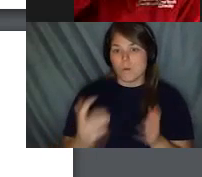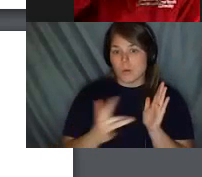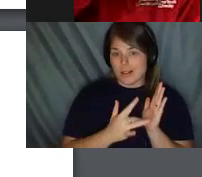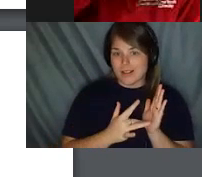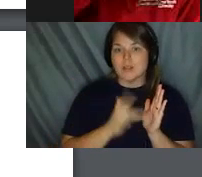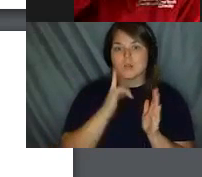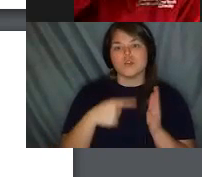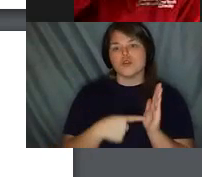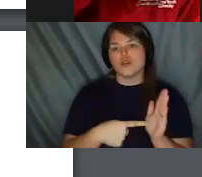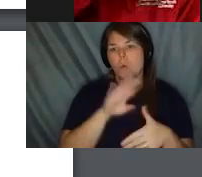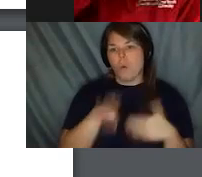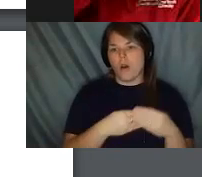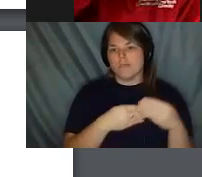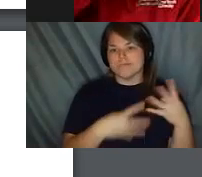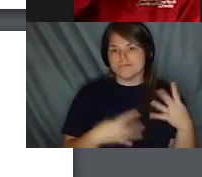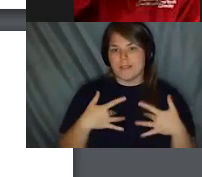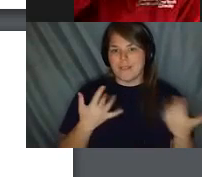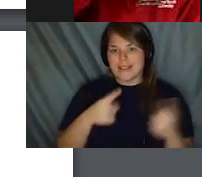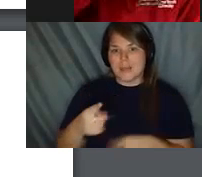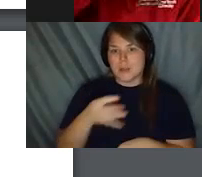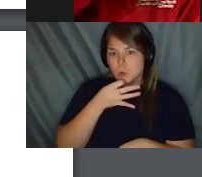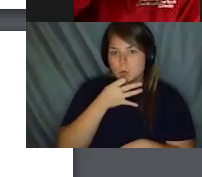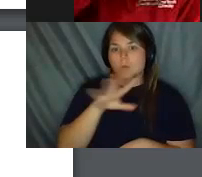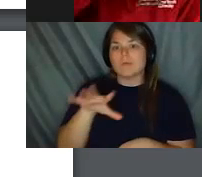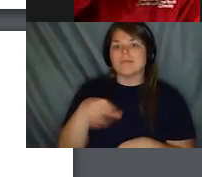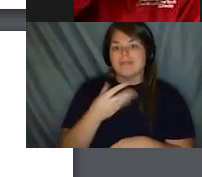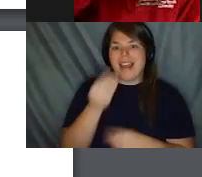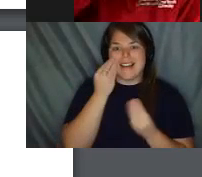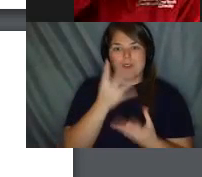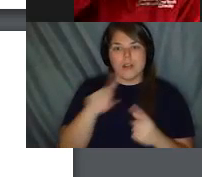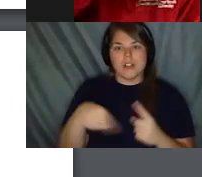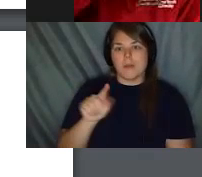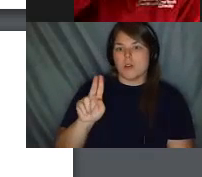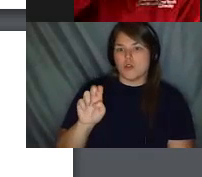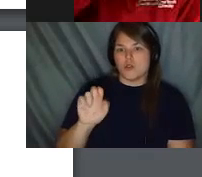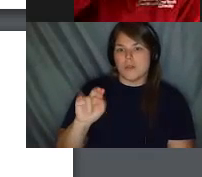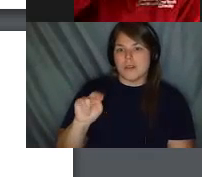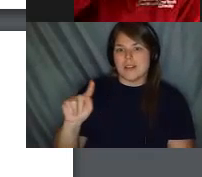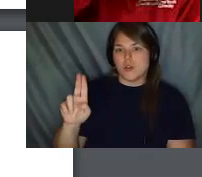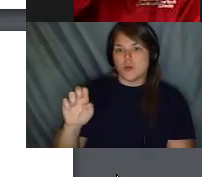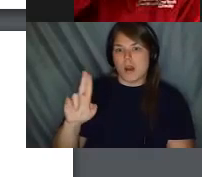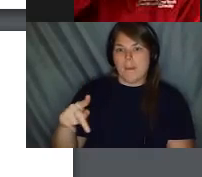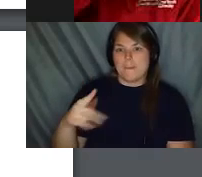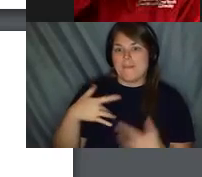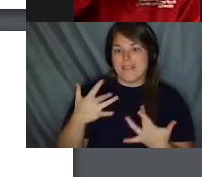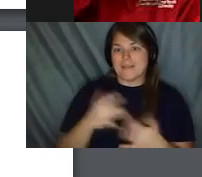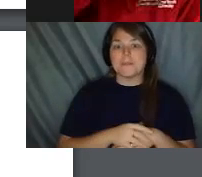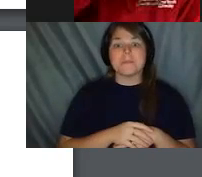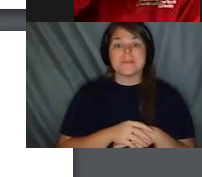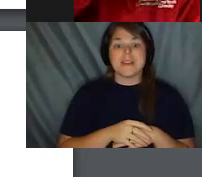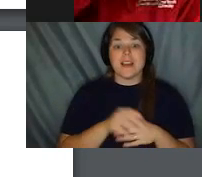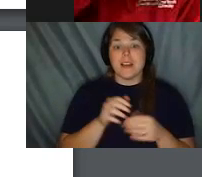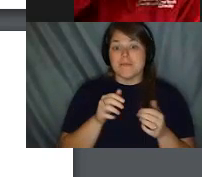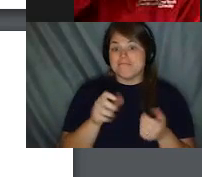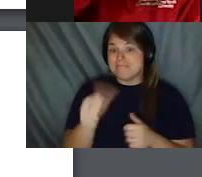you all the upcoming events and information about the tune-in, tune-up program. And with that, I'm happy to take